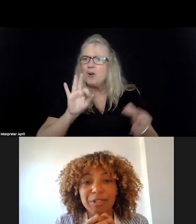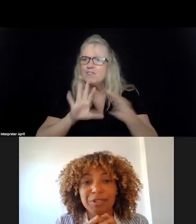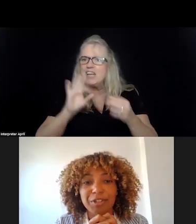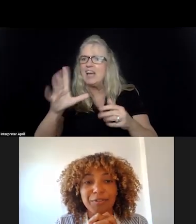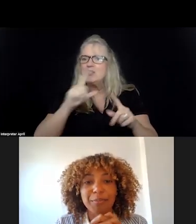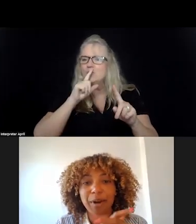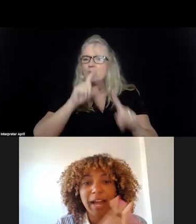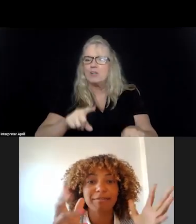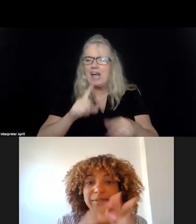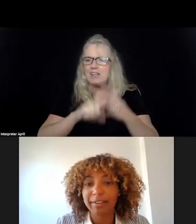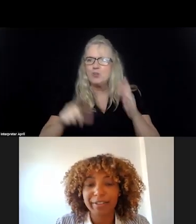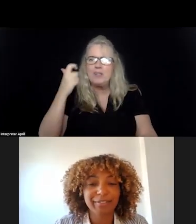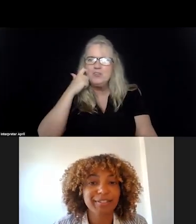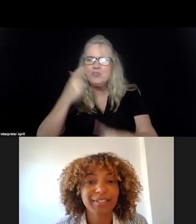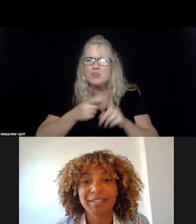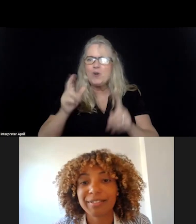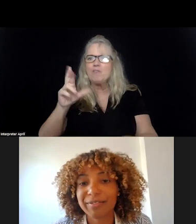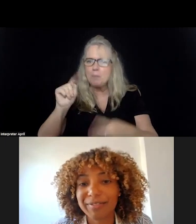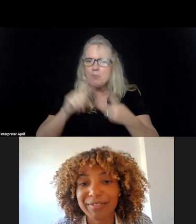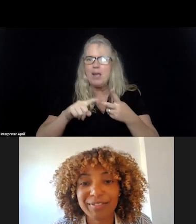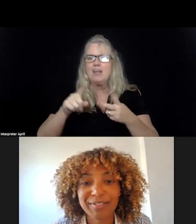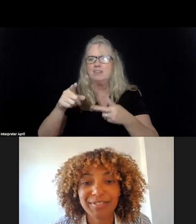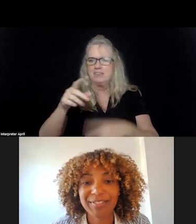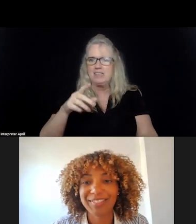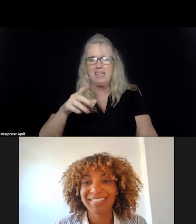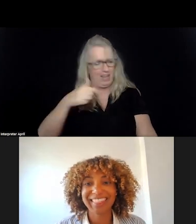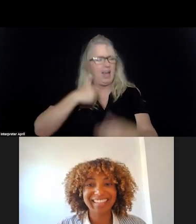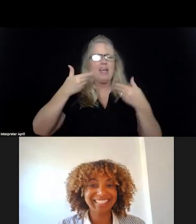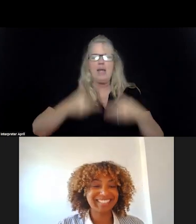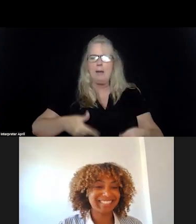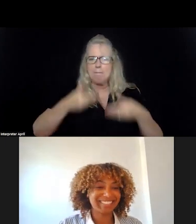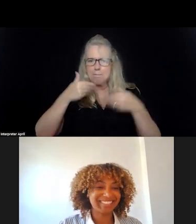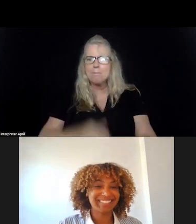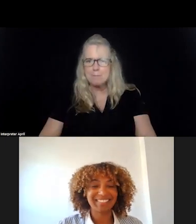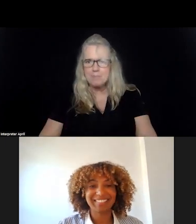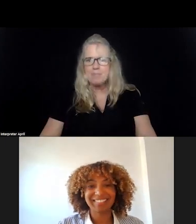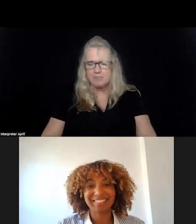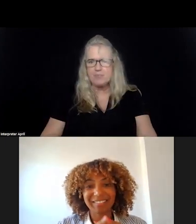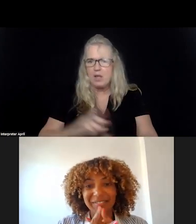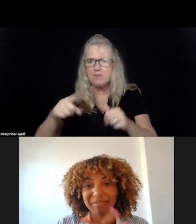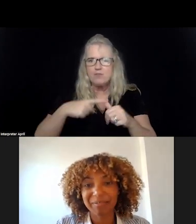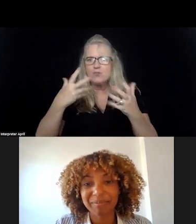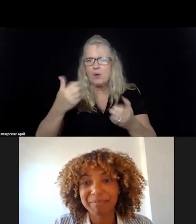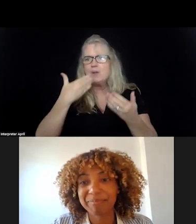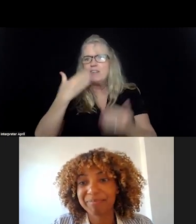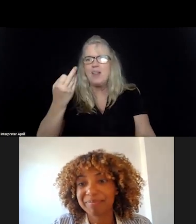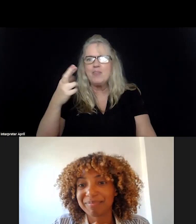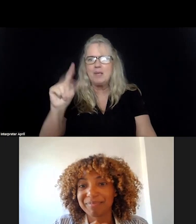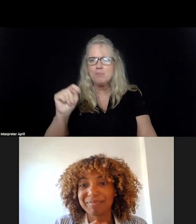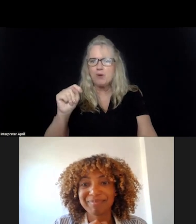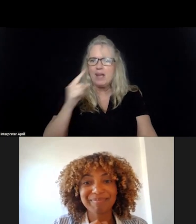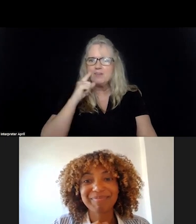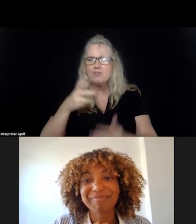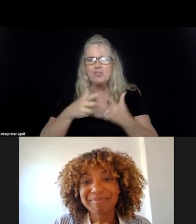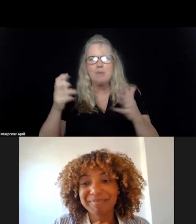reactions to what you just heard from Brett and David? I am. And first of all, I do want to thank Brett for such a